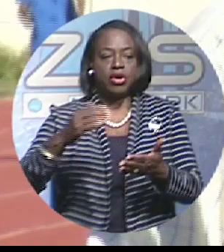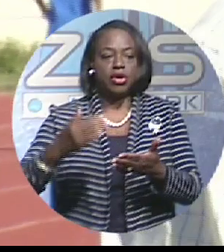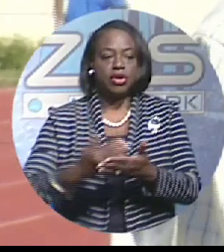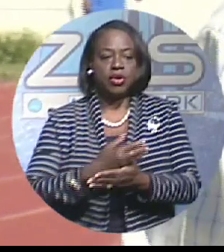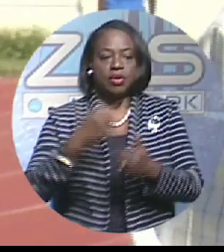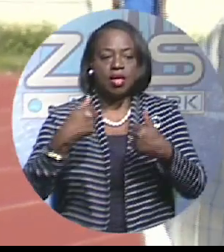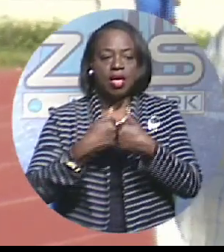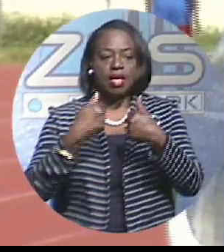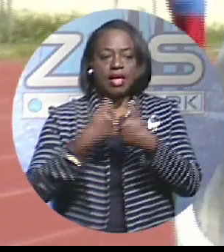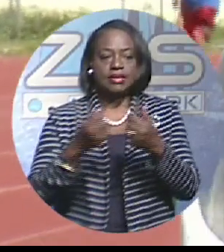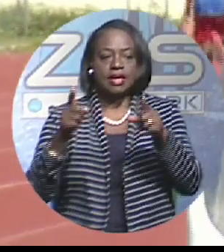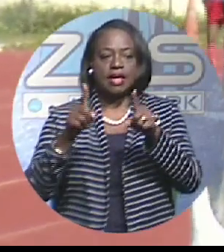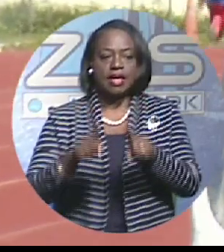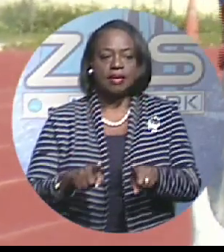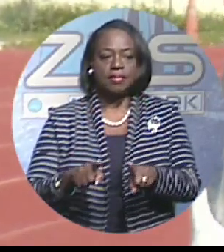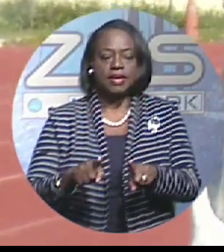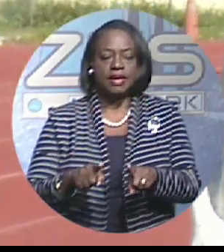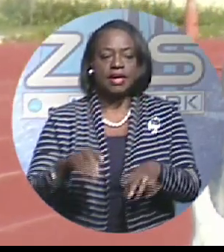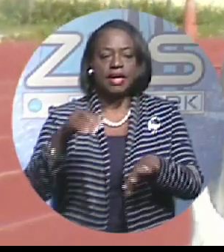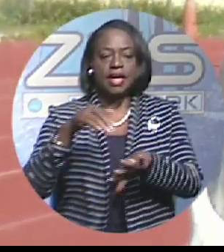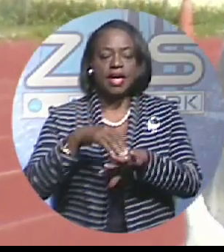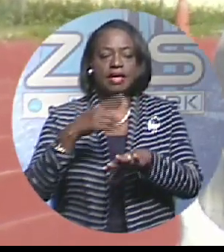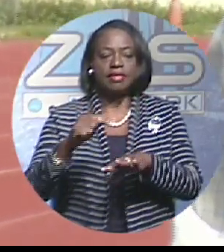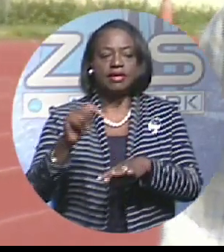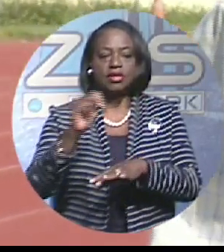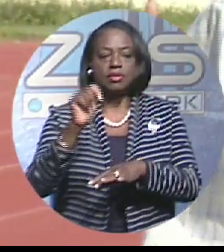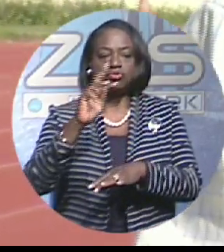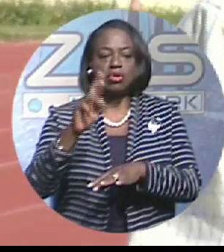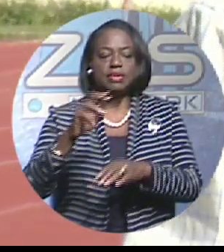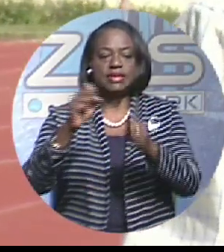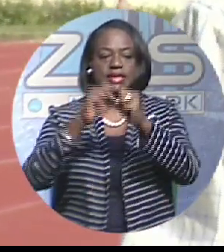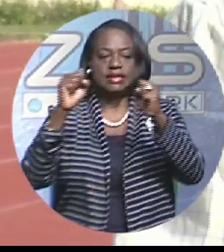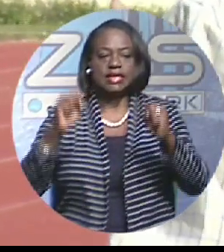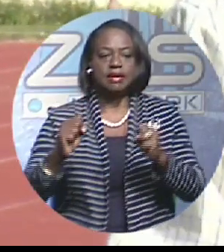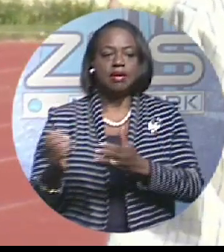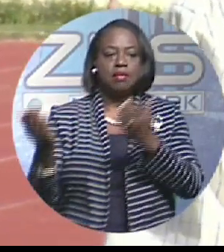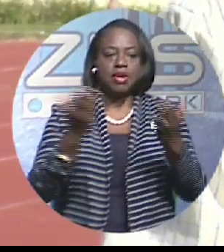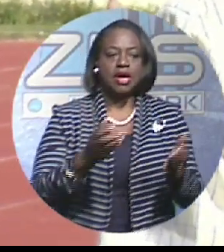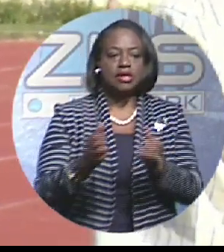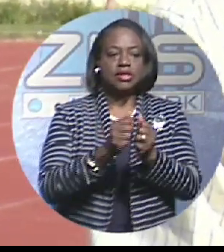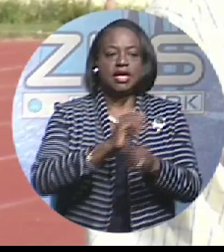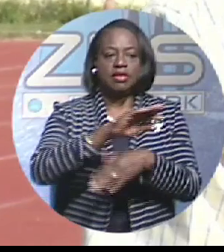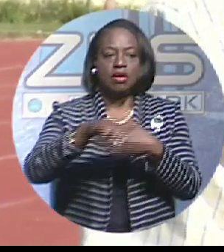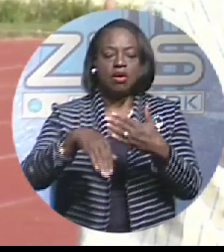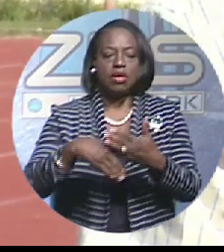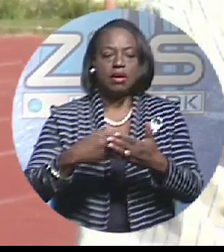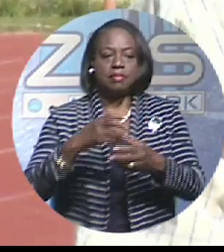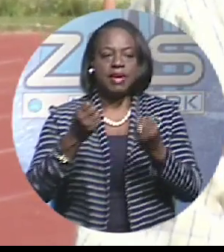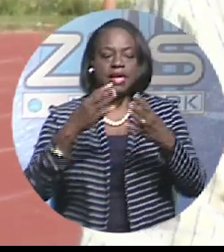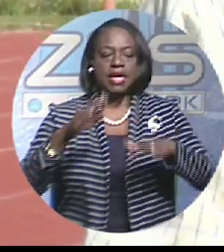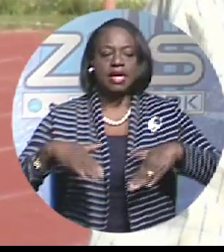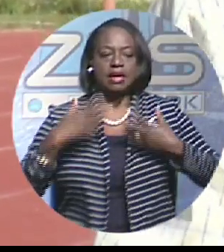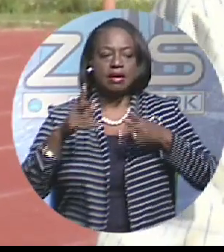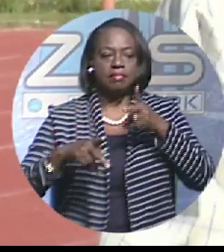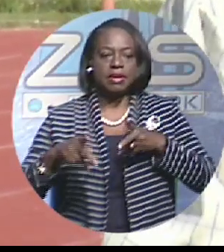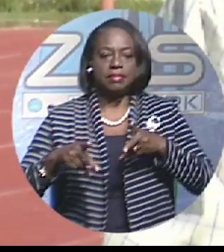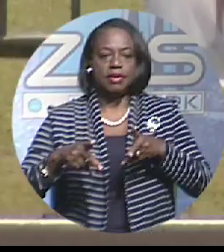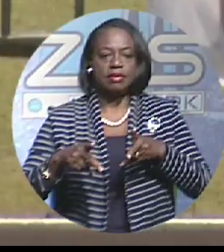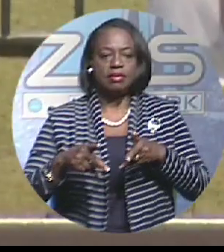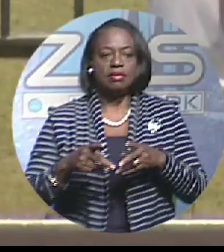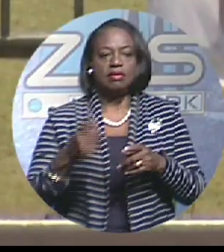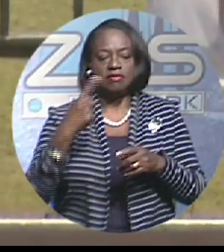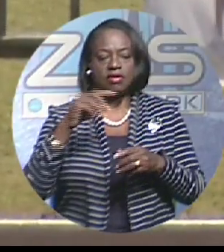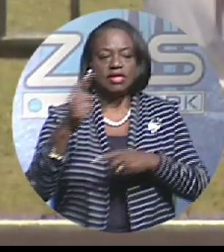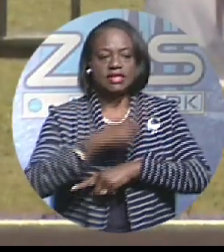Thomas A. Robinson National Stadium. The event brought together young people from urban renewal centers from across New Providence for a day of competitive